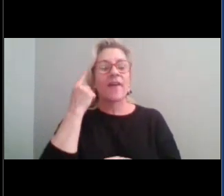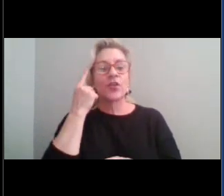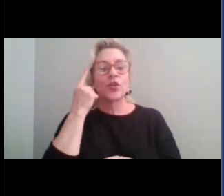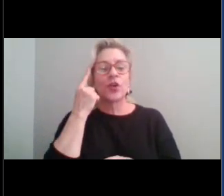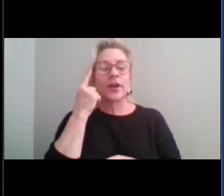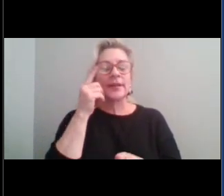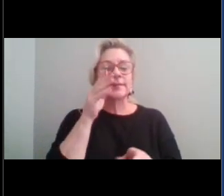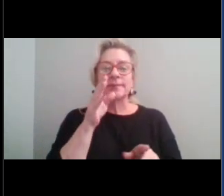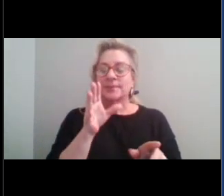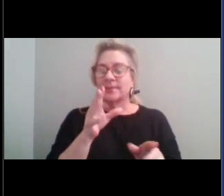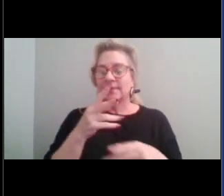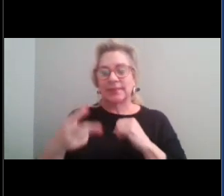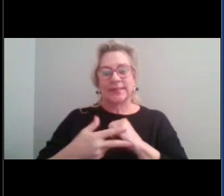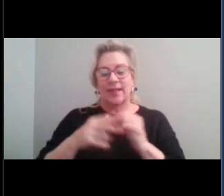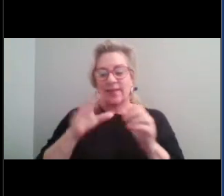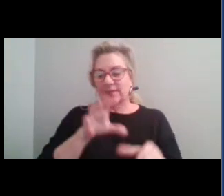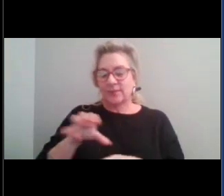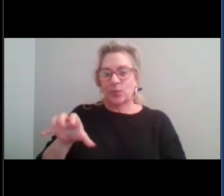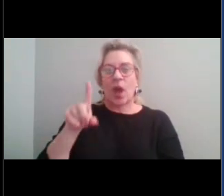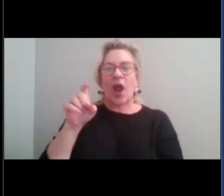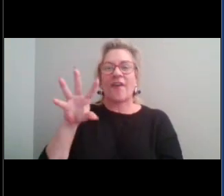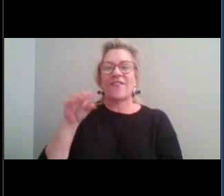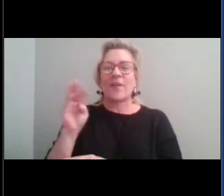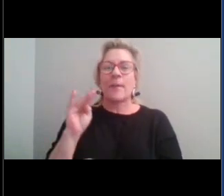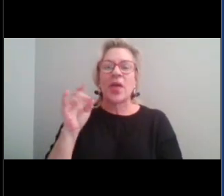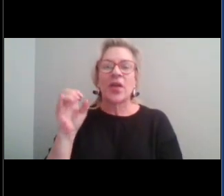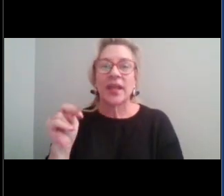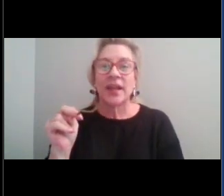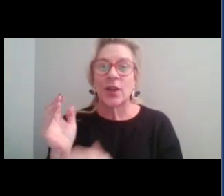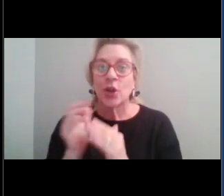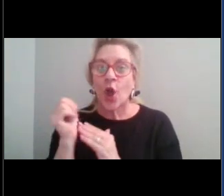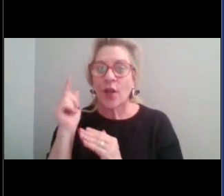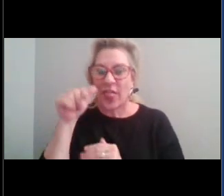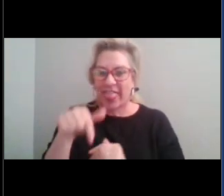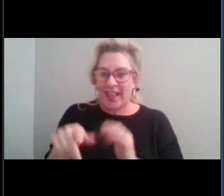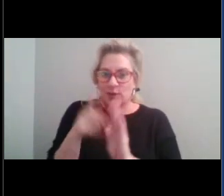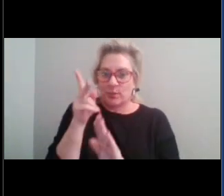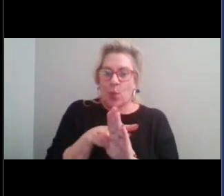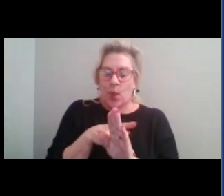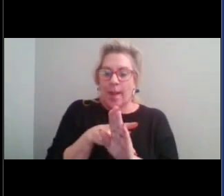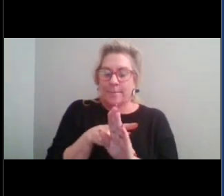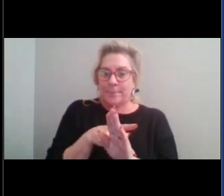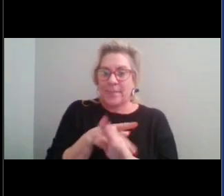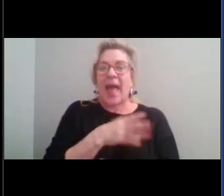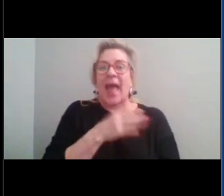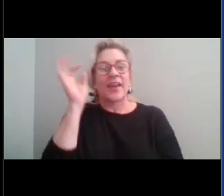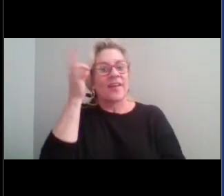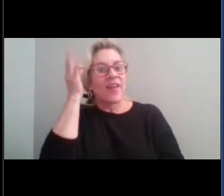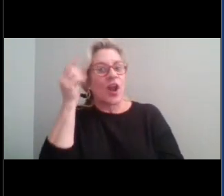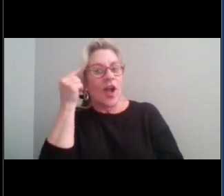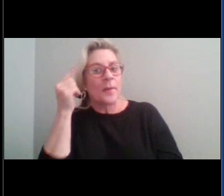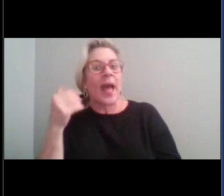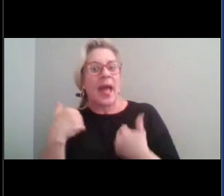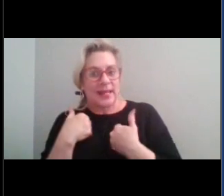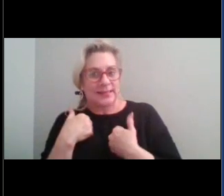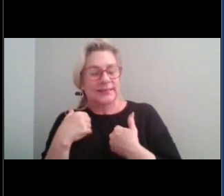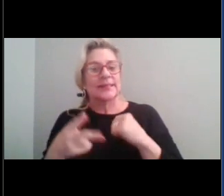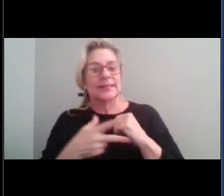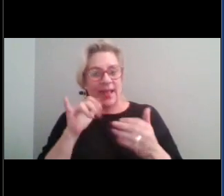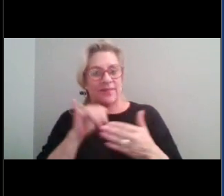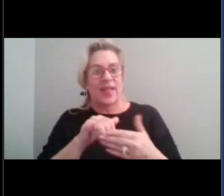million for this program, almost to the same level that the federal government has as well. So far,